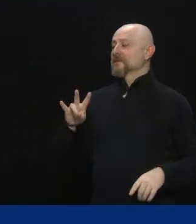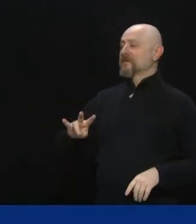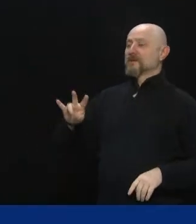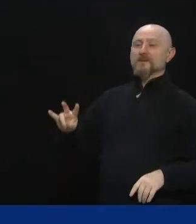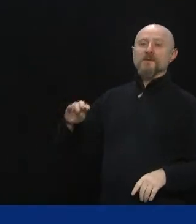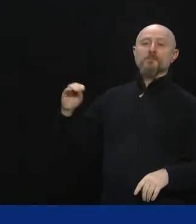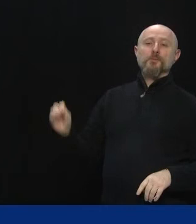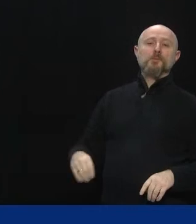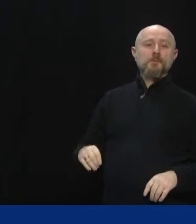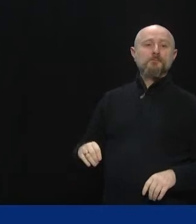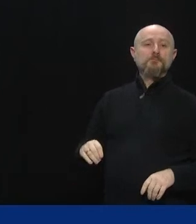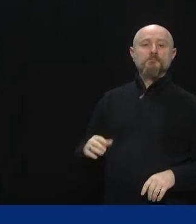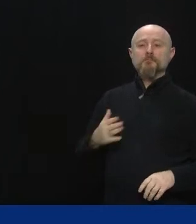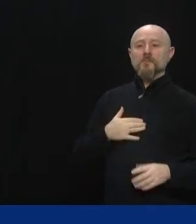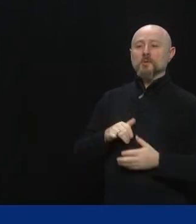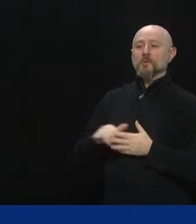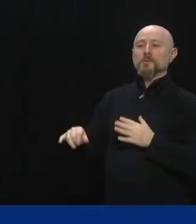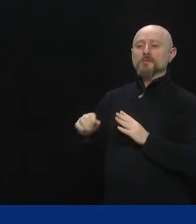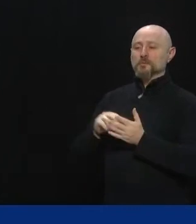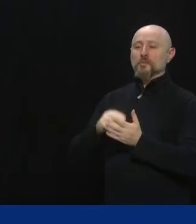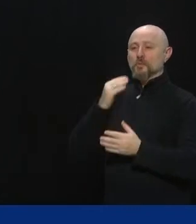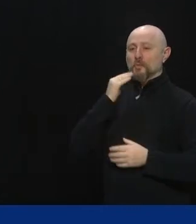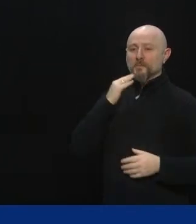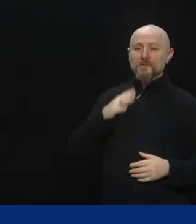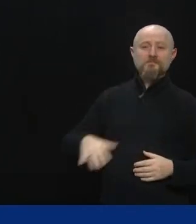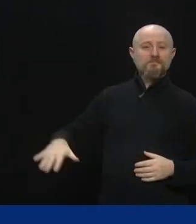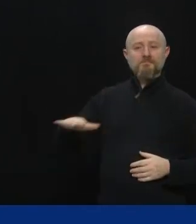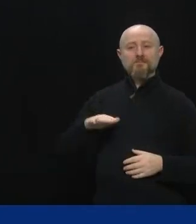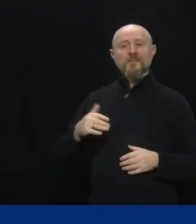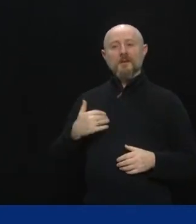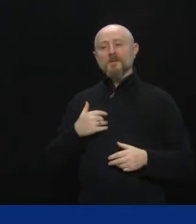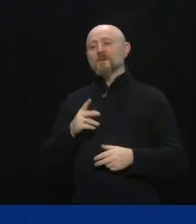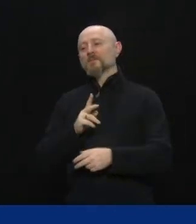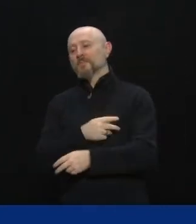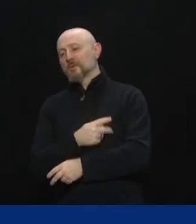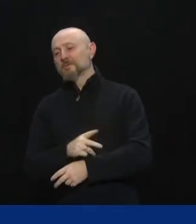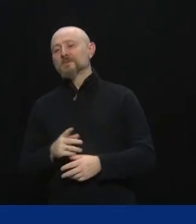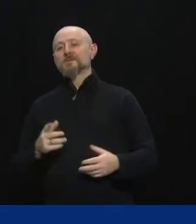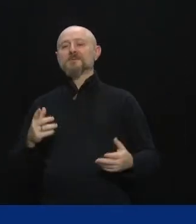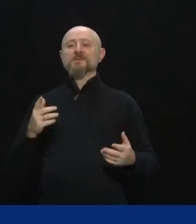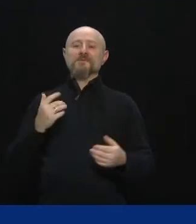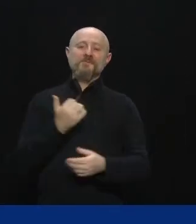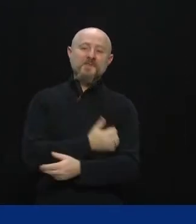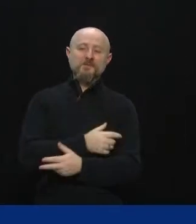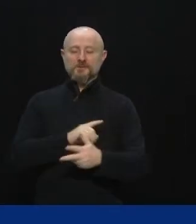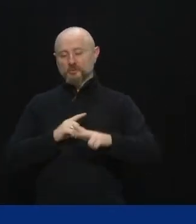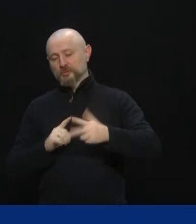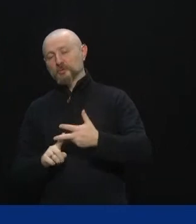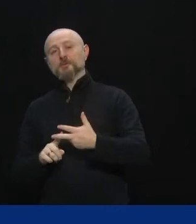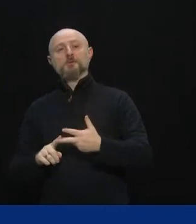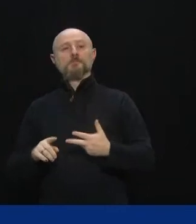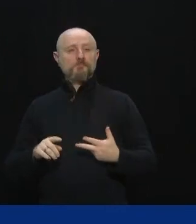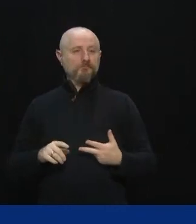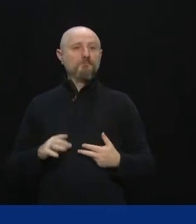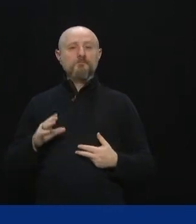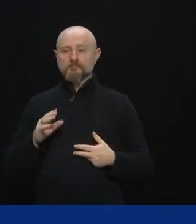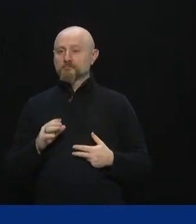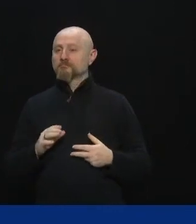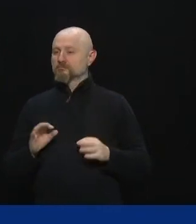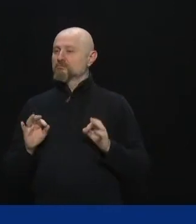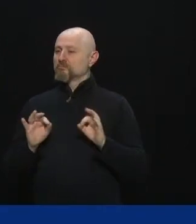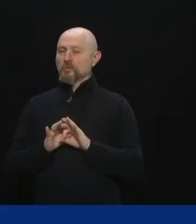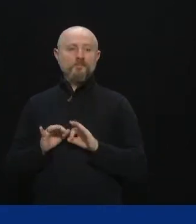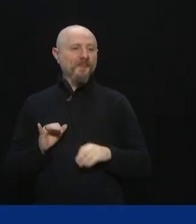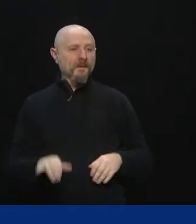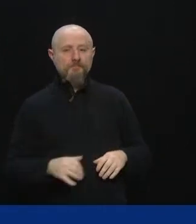77% of nursing home individuals, their patients who are vaccinated, also boosted as well. And that's really important to us. And that number